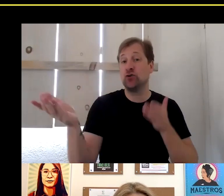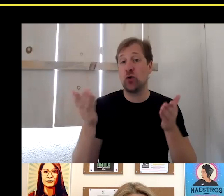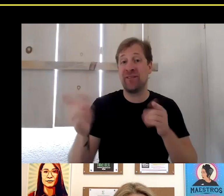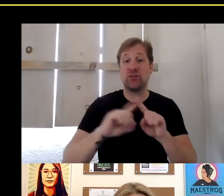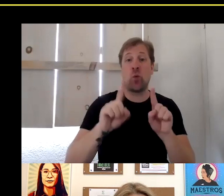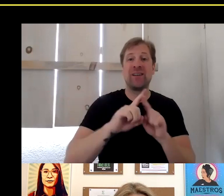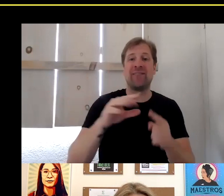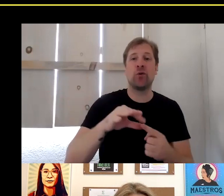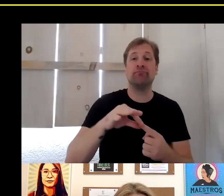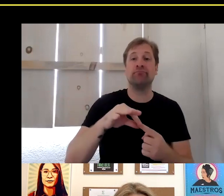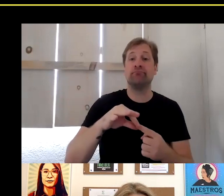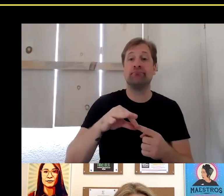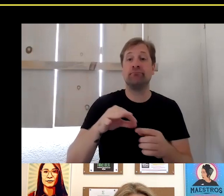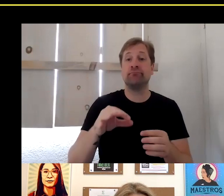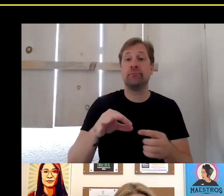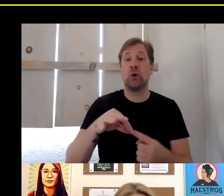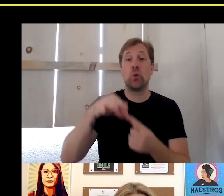of our